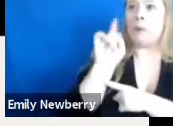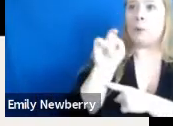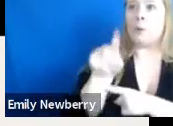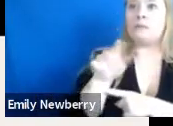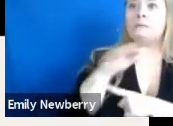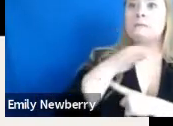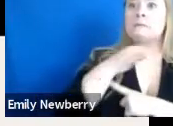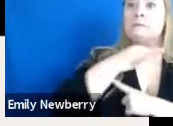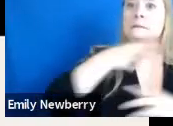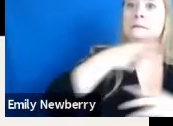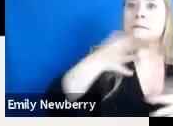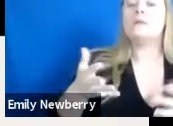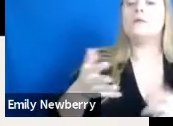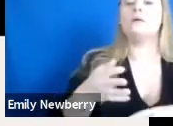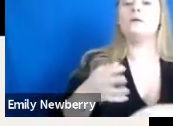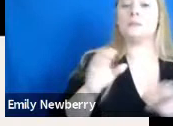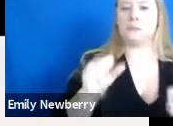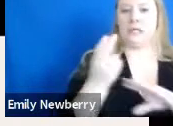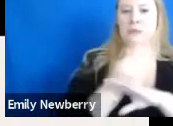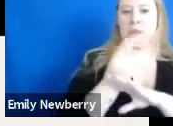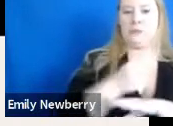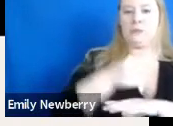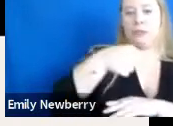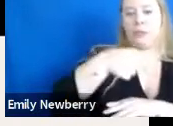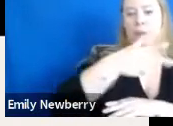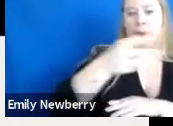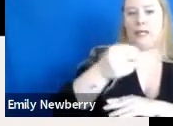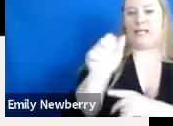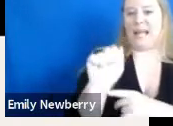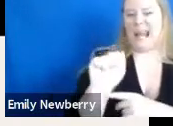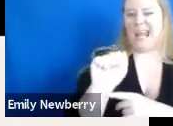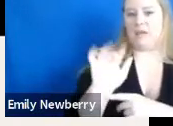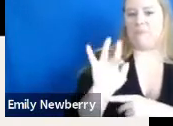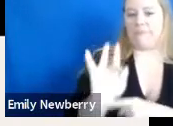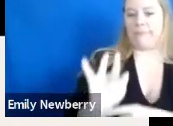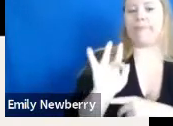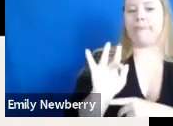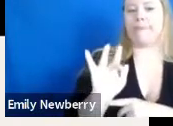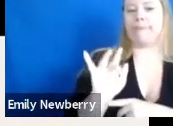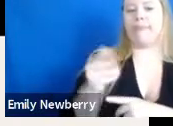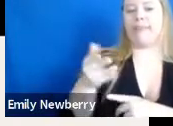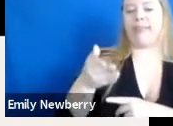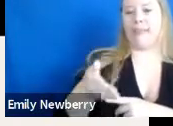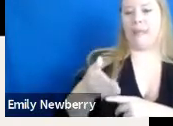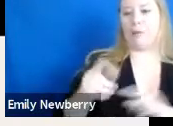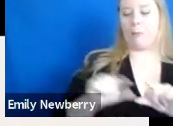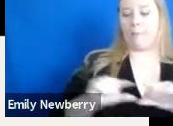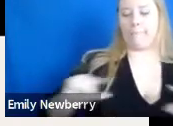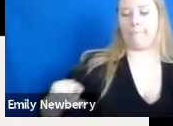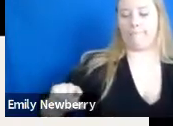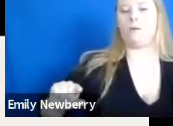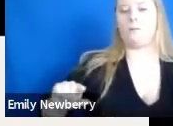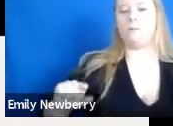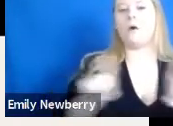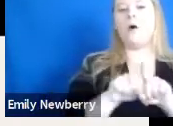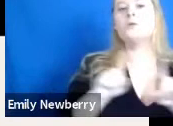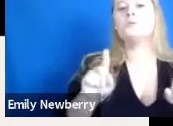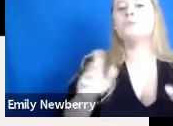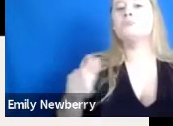presenters today, you can use the Q&A button there. Also, we want to